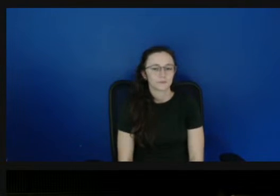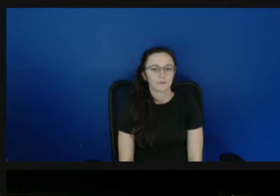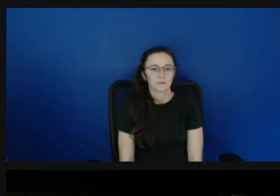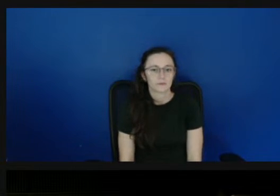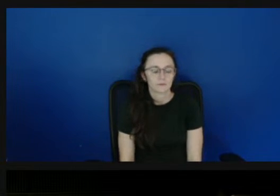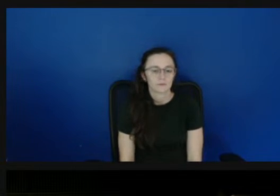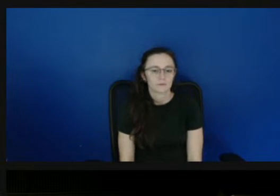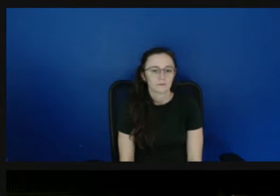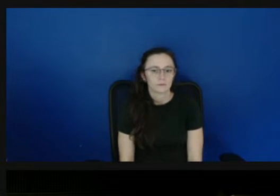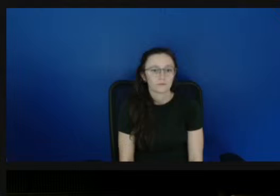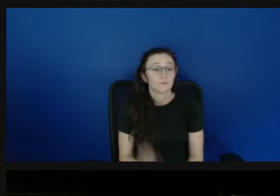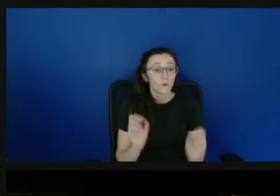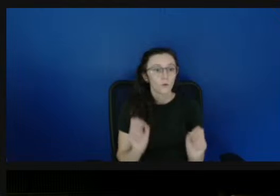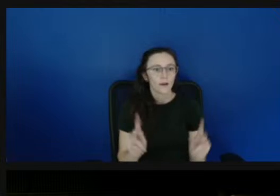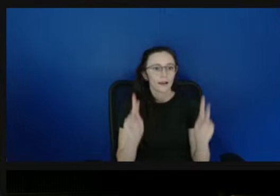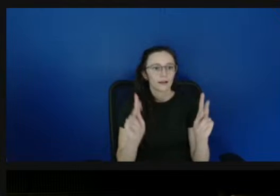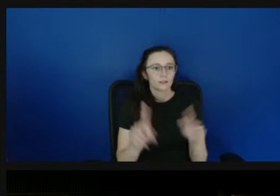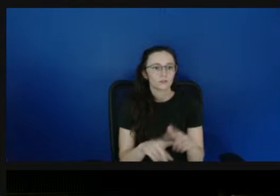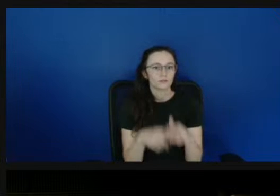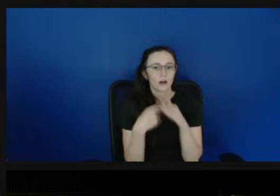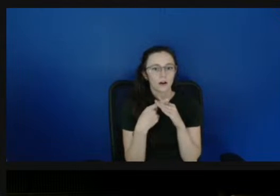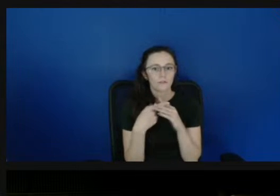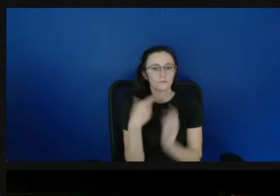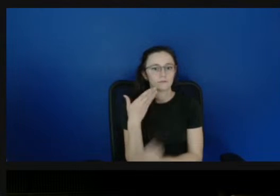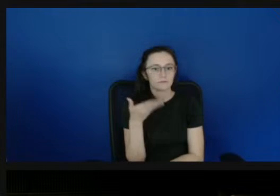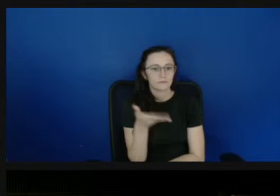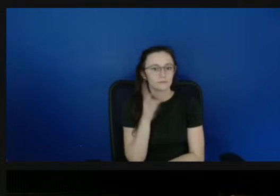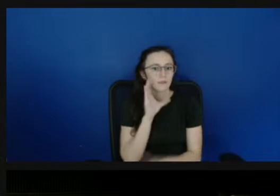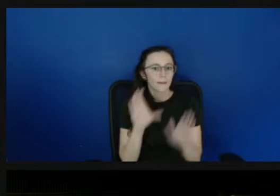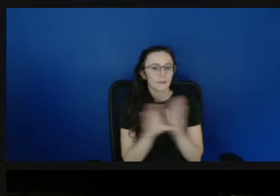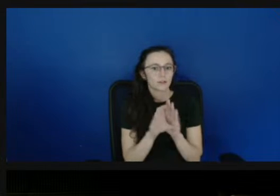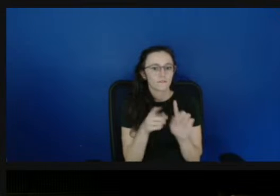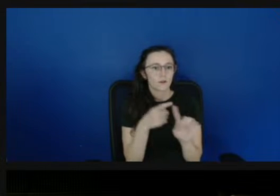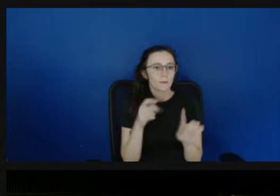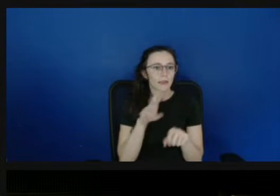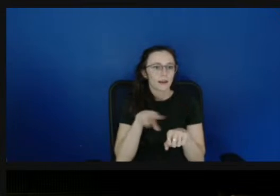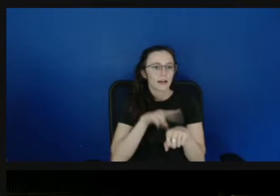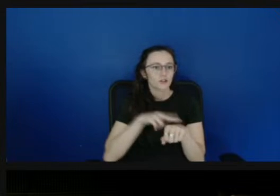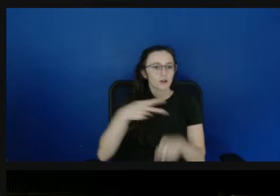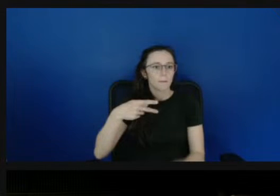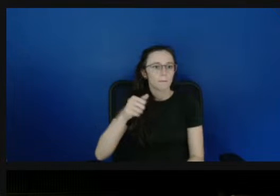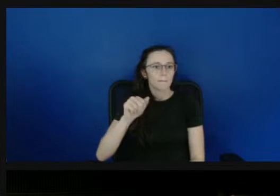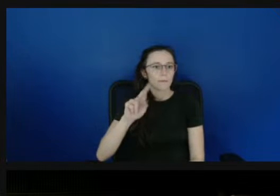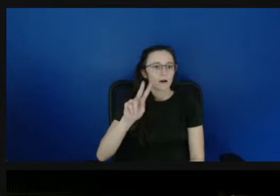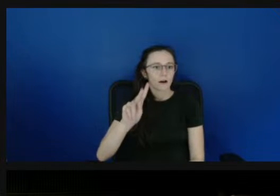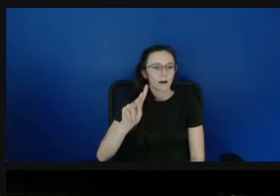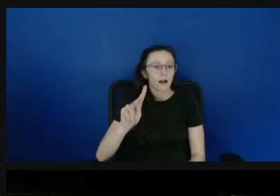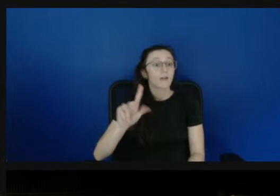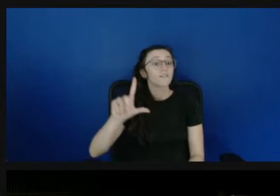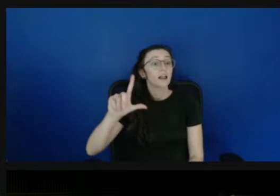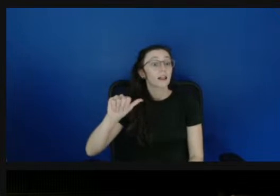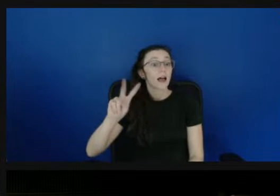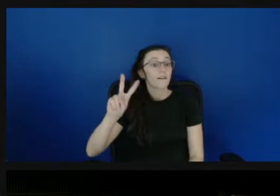So, okay, to start off, this image from the National Park of lava draining in Hawaiʻi. This was